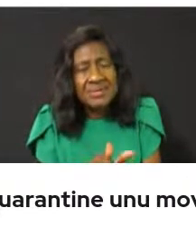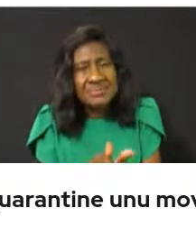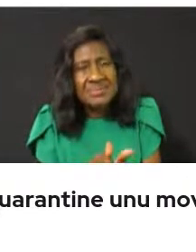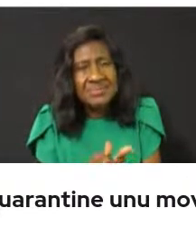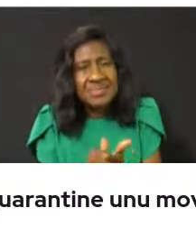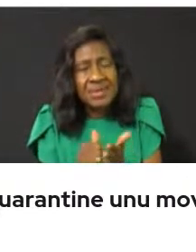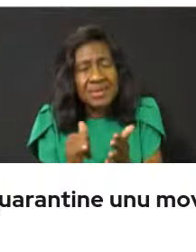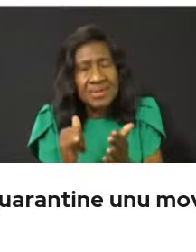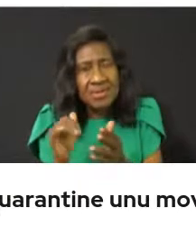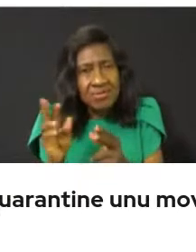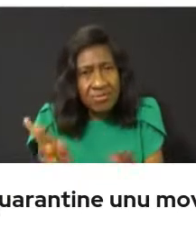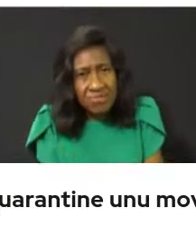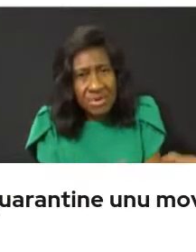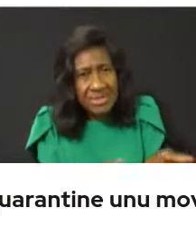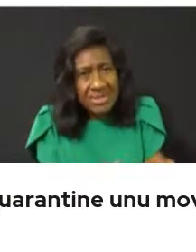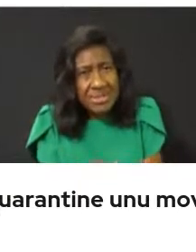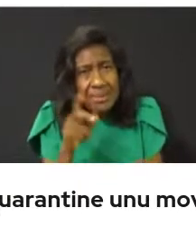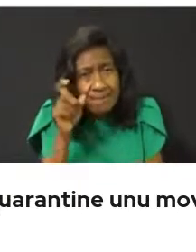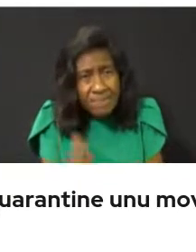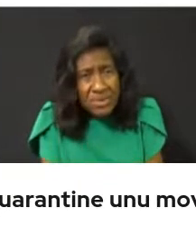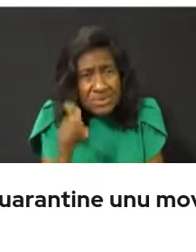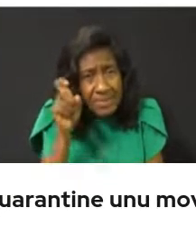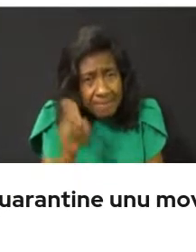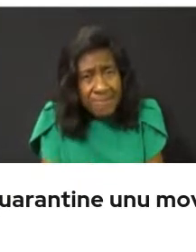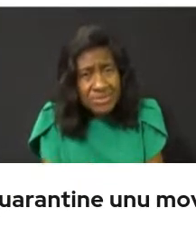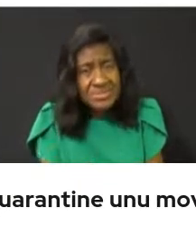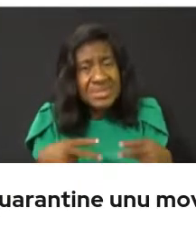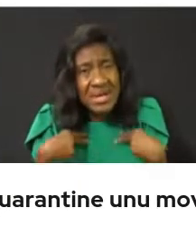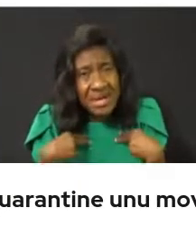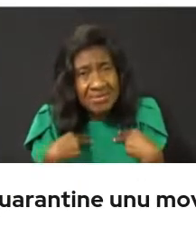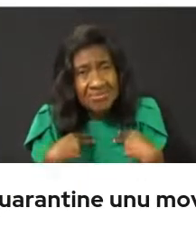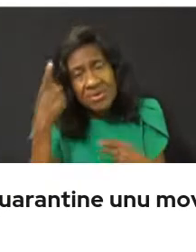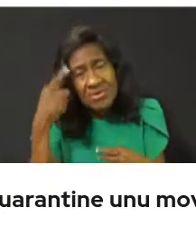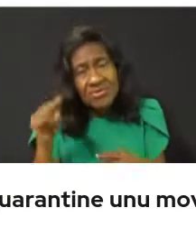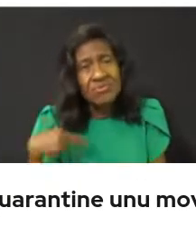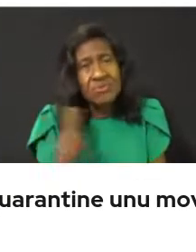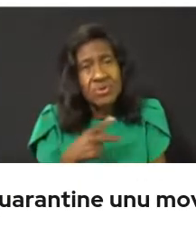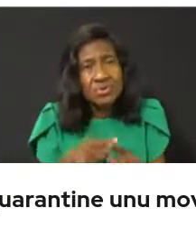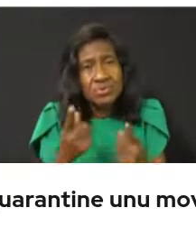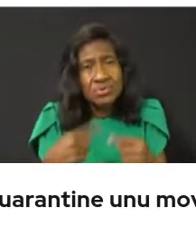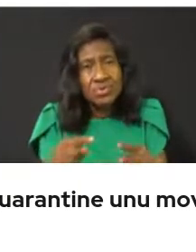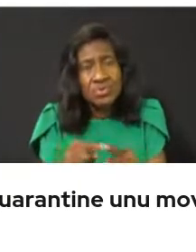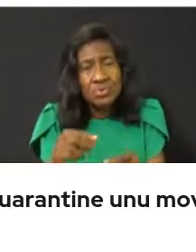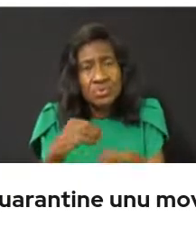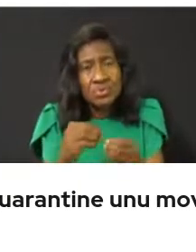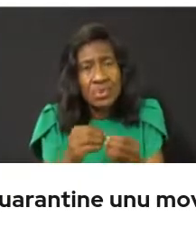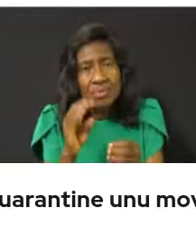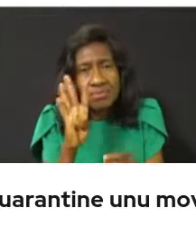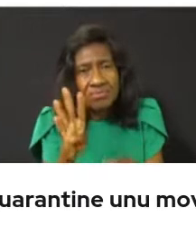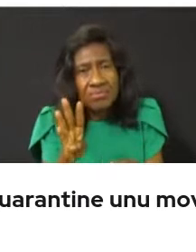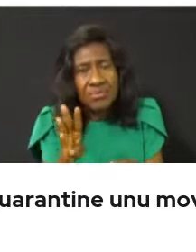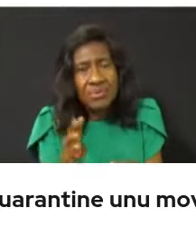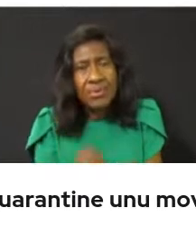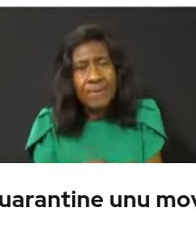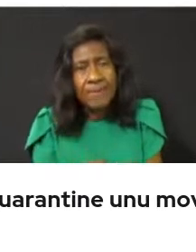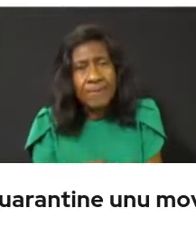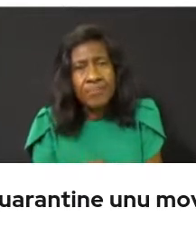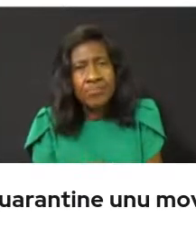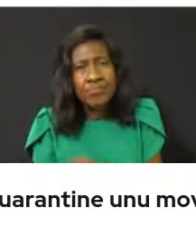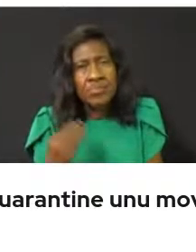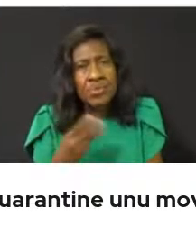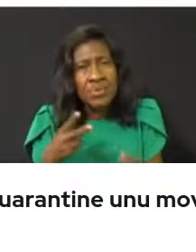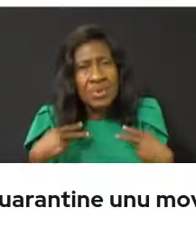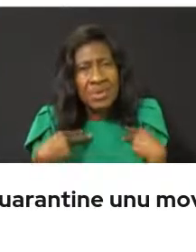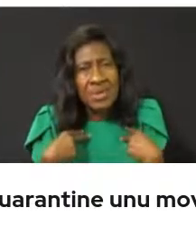critical for the Cayman Islands to successfully transition to phase 4. They include a title and description. We